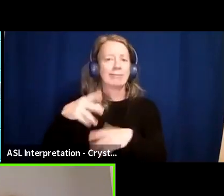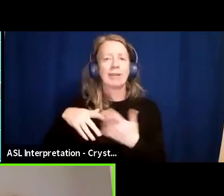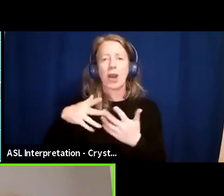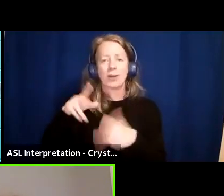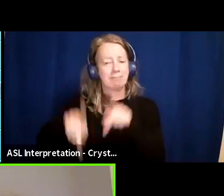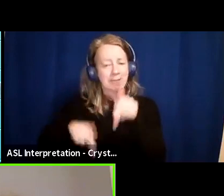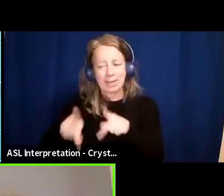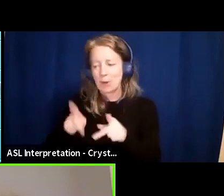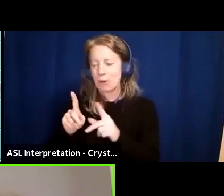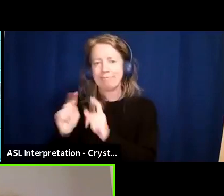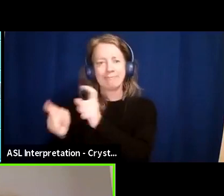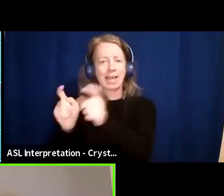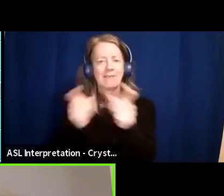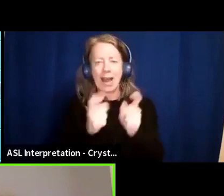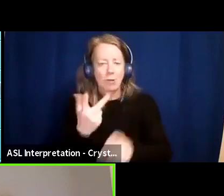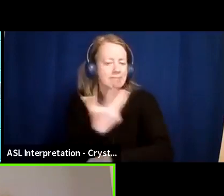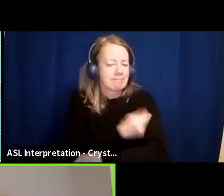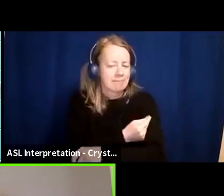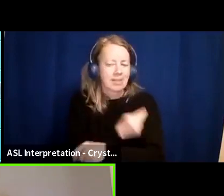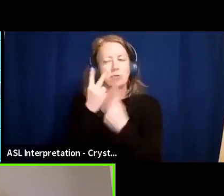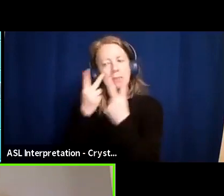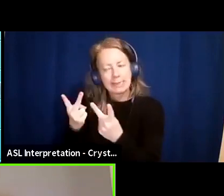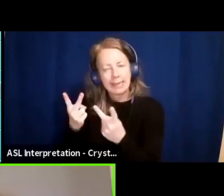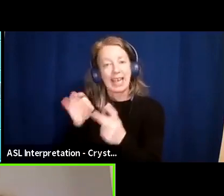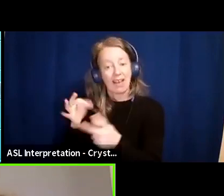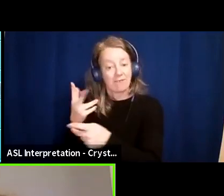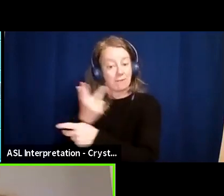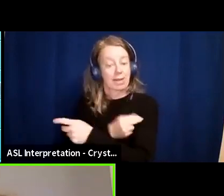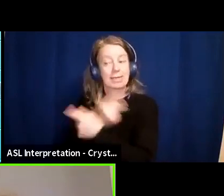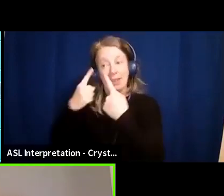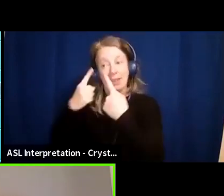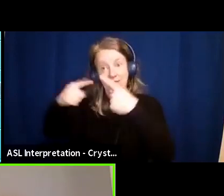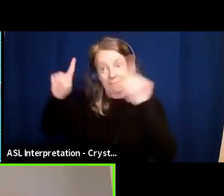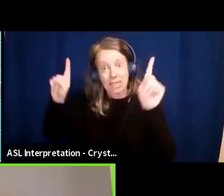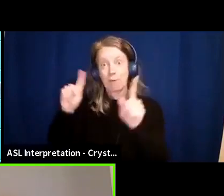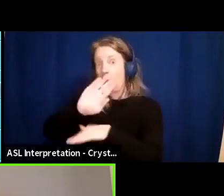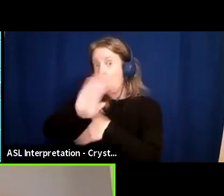looking effective again across all the groups, which was good news.